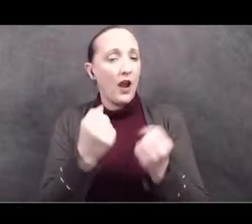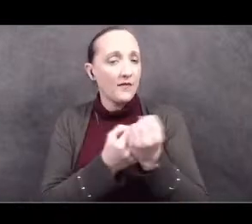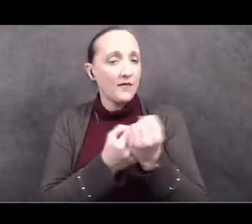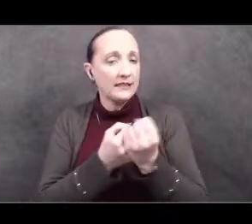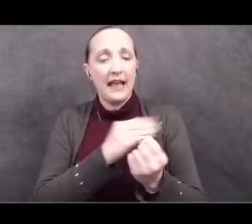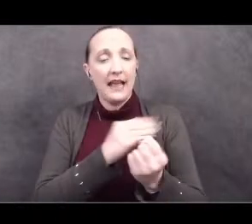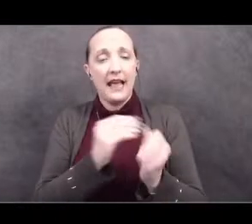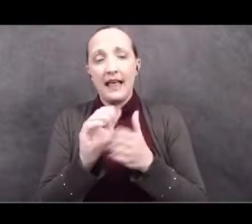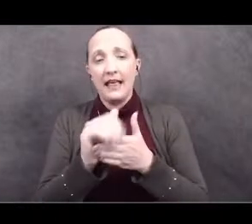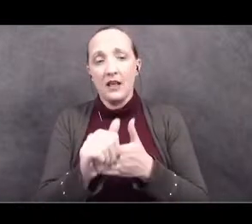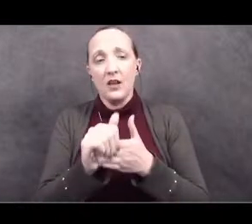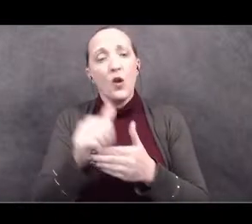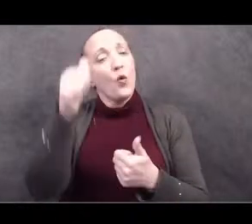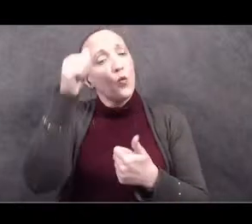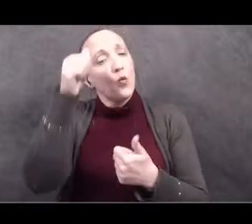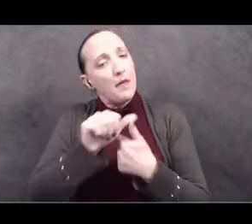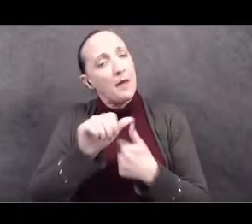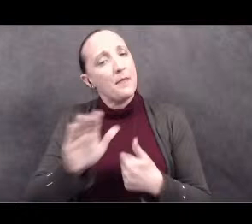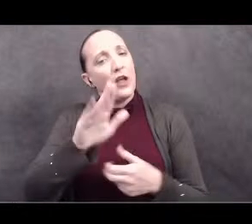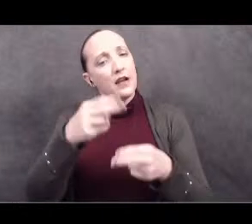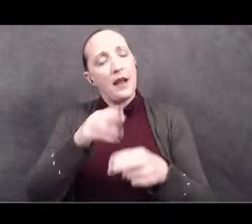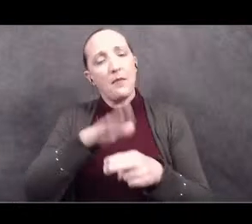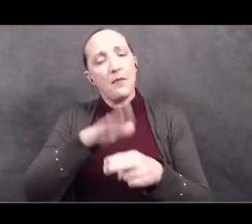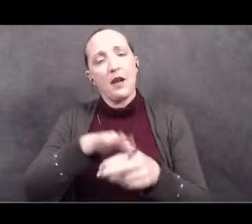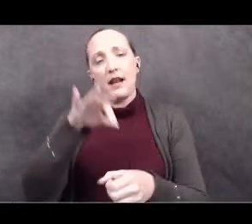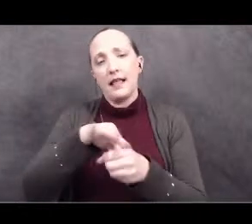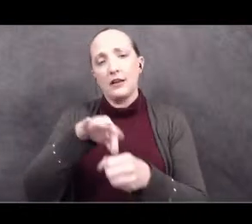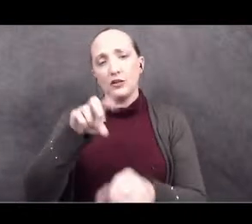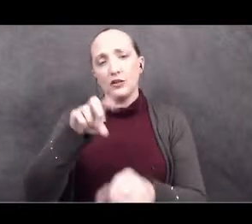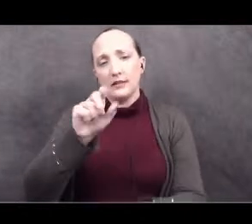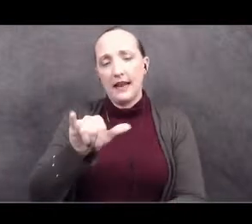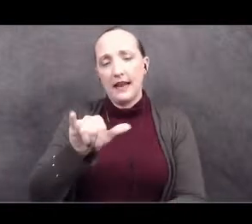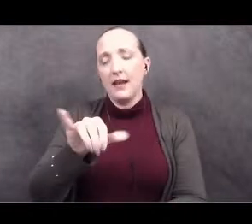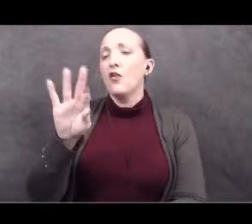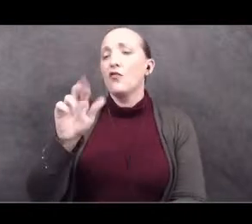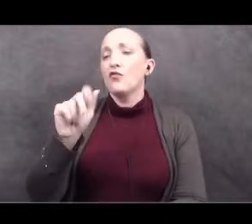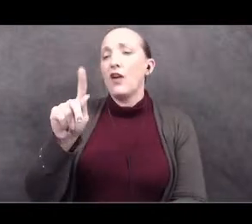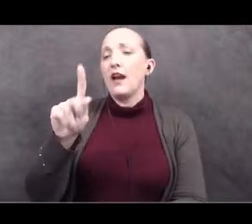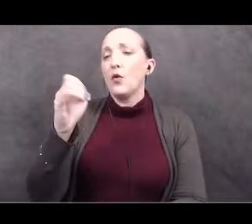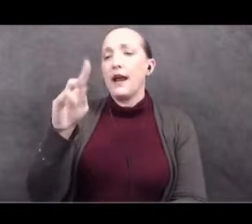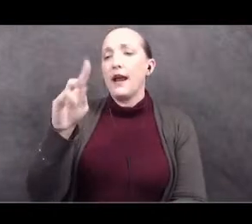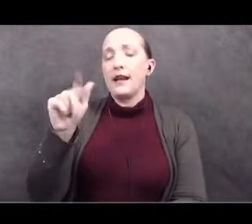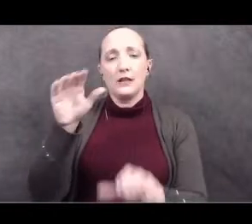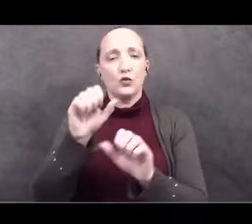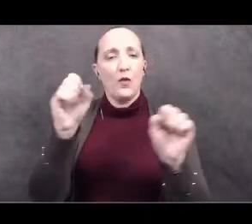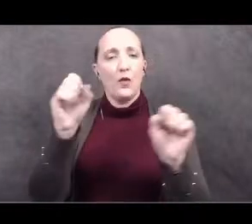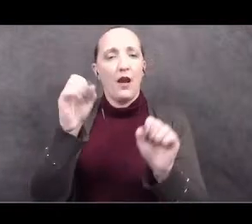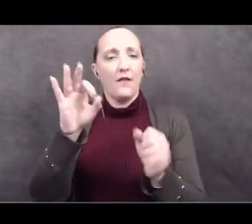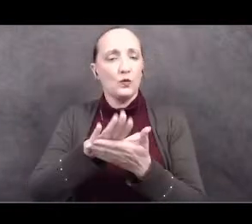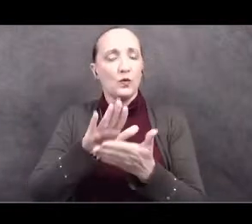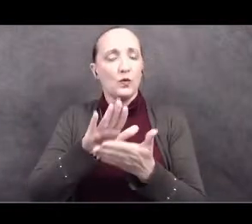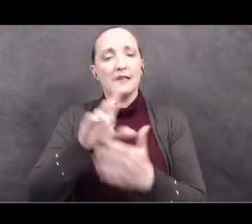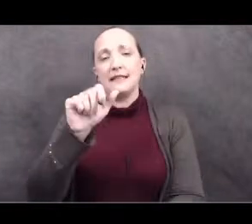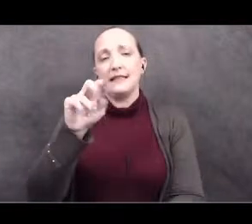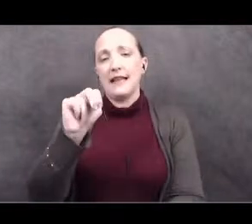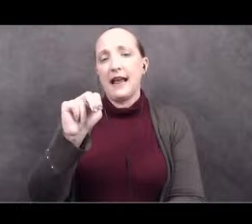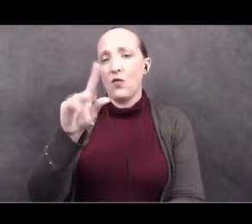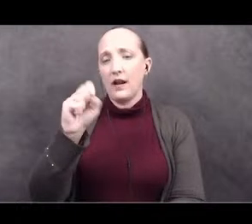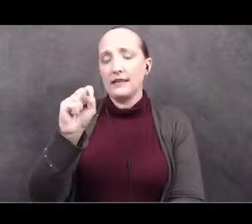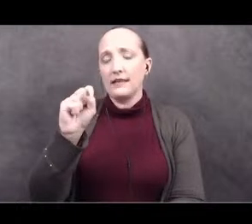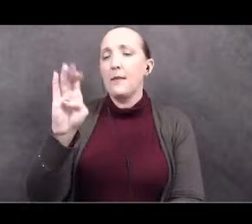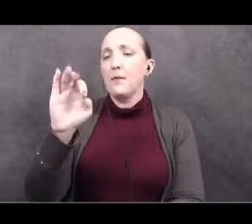Election Day Dr Frank Miranda superintendent of schools Dan Flores Bertha aigin Israel